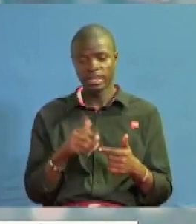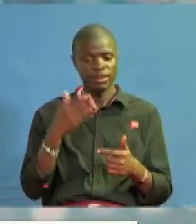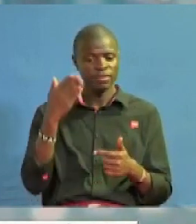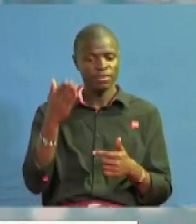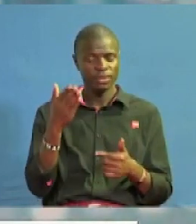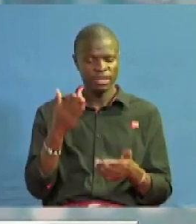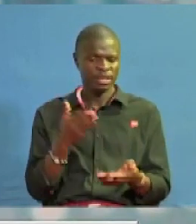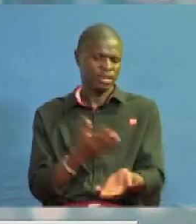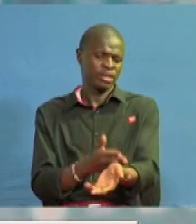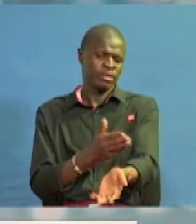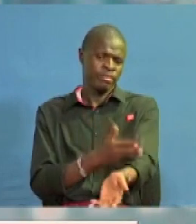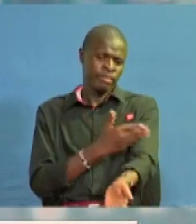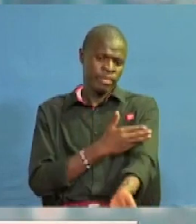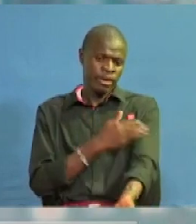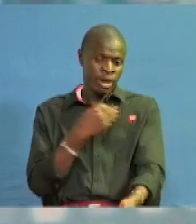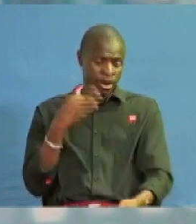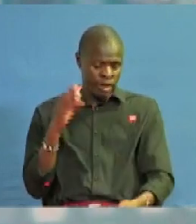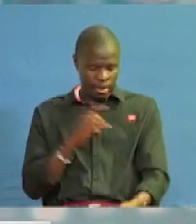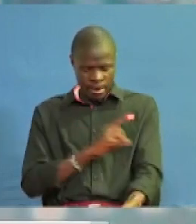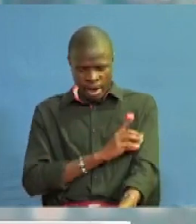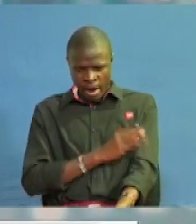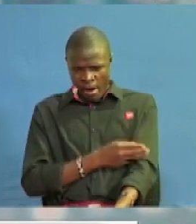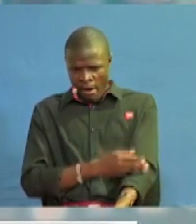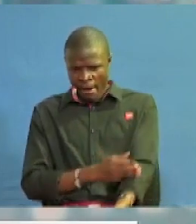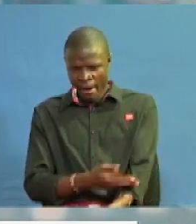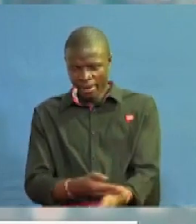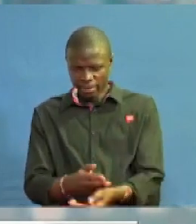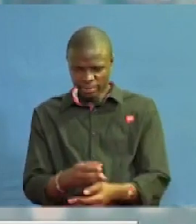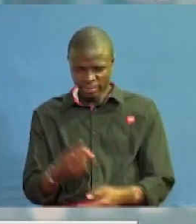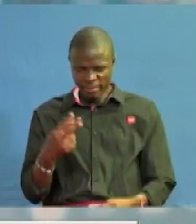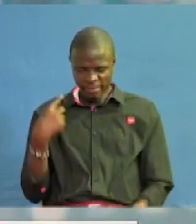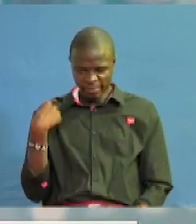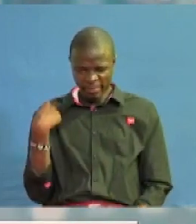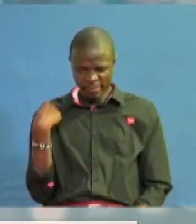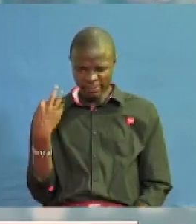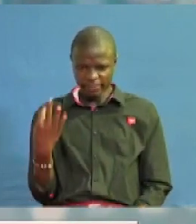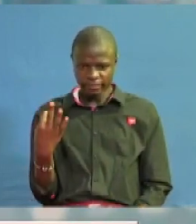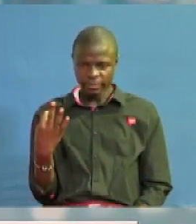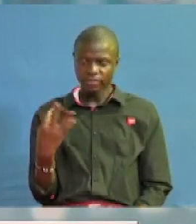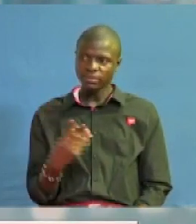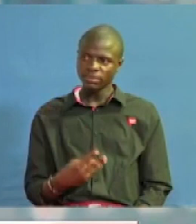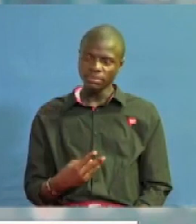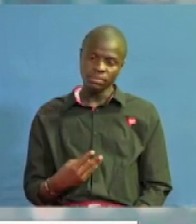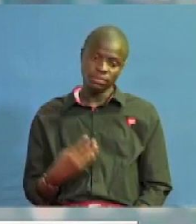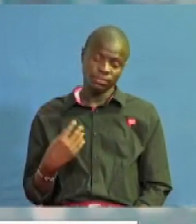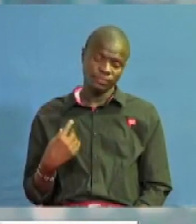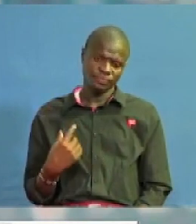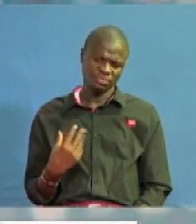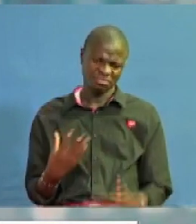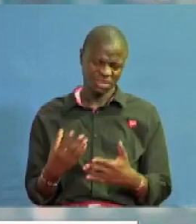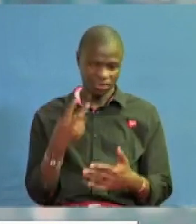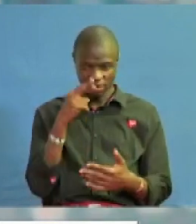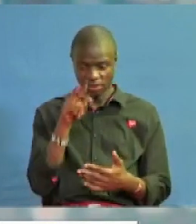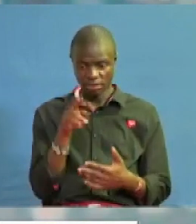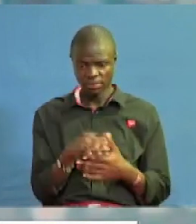service, is it growing or is it shrinking? Okay, so that's number three, the market. And then number 4 thing that